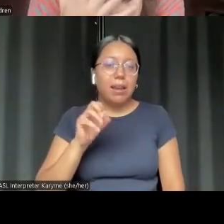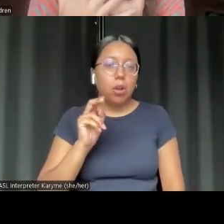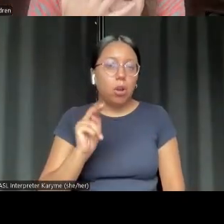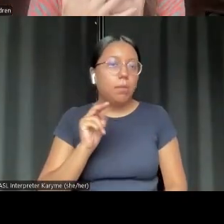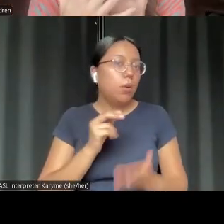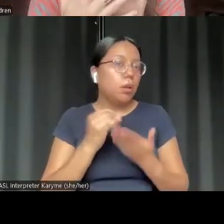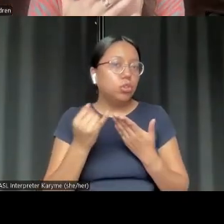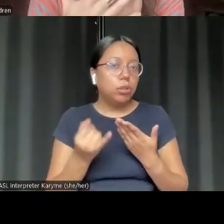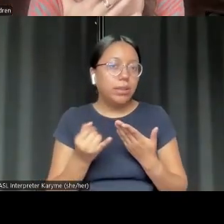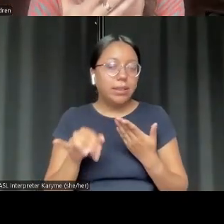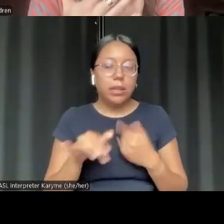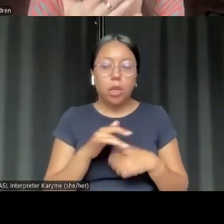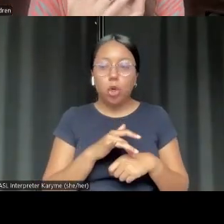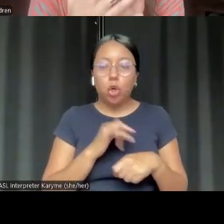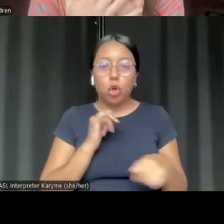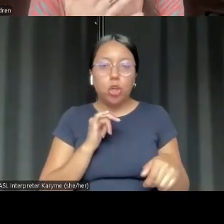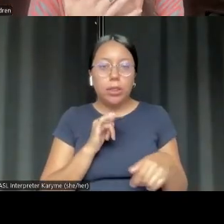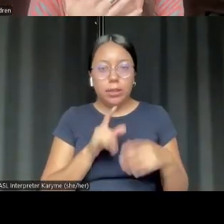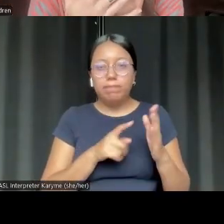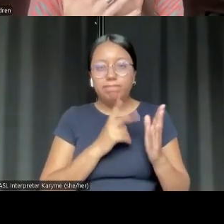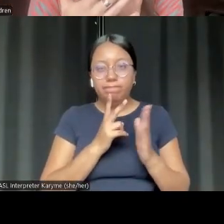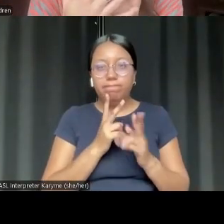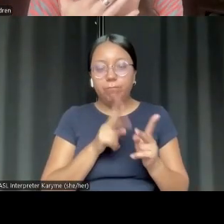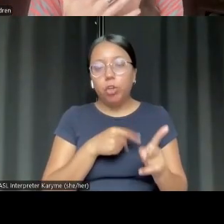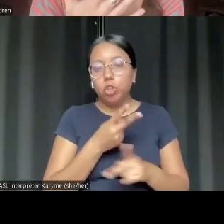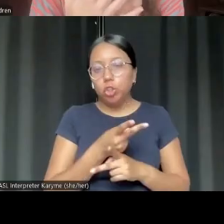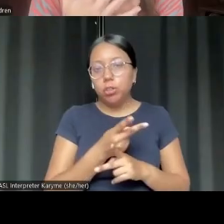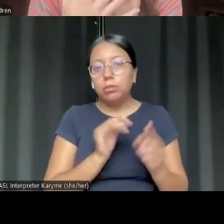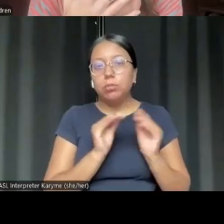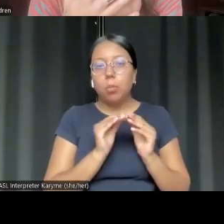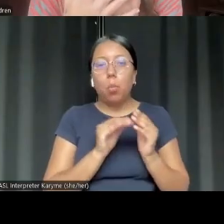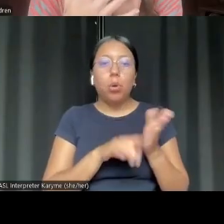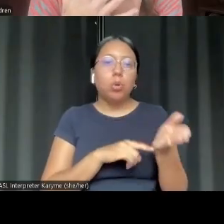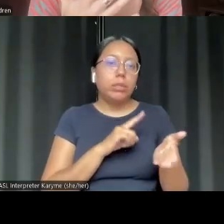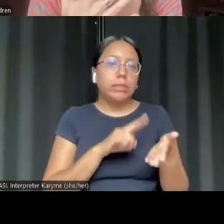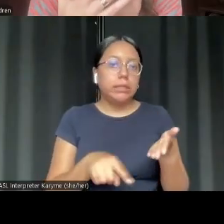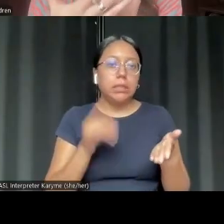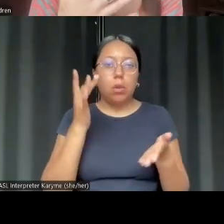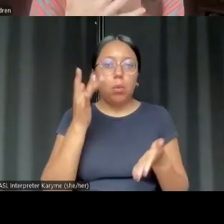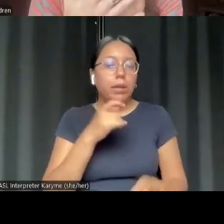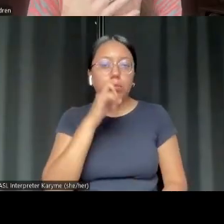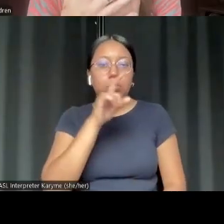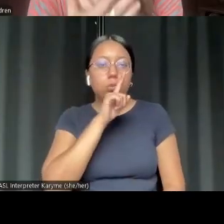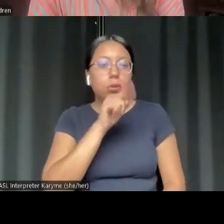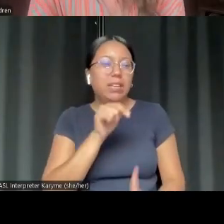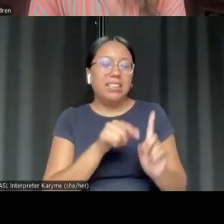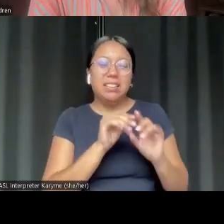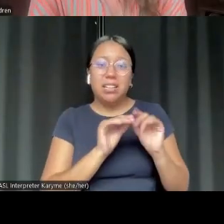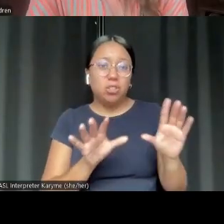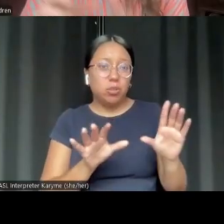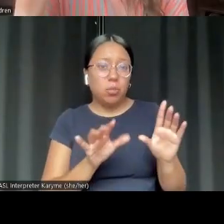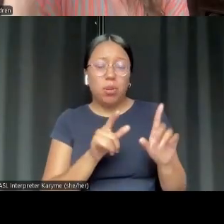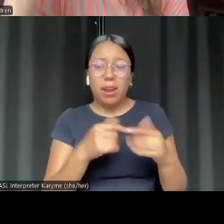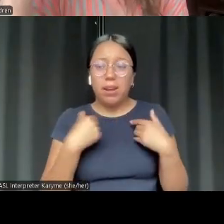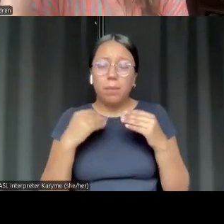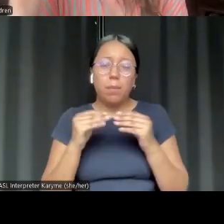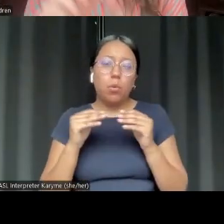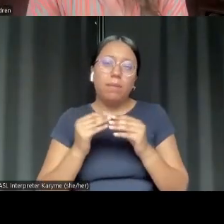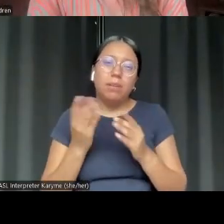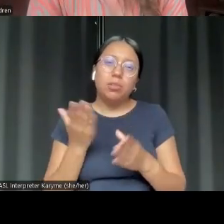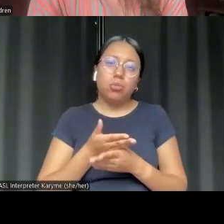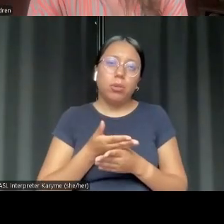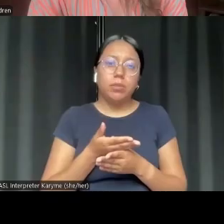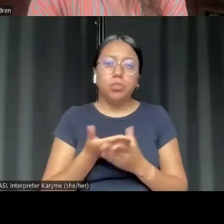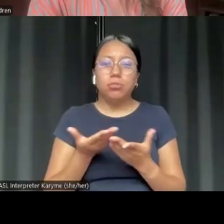that early iteration had a little bit more of that critique in it, because it wasn't actually super legible. It did this kind of interruption. It created some